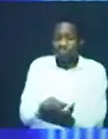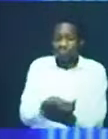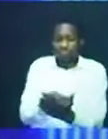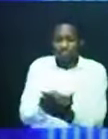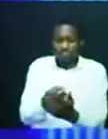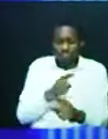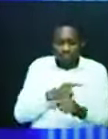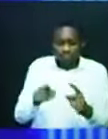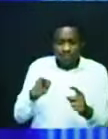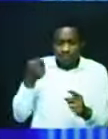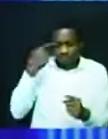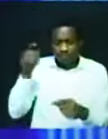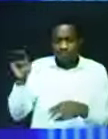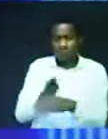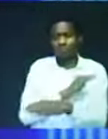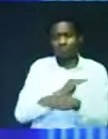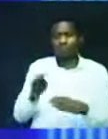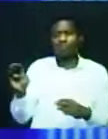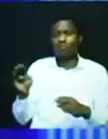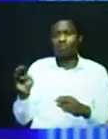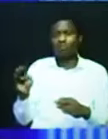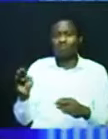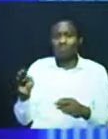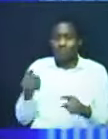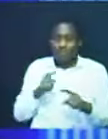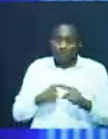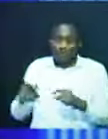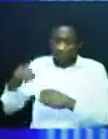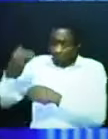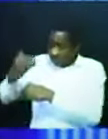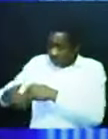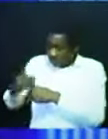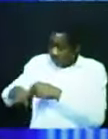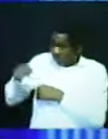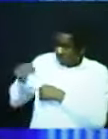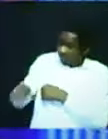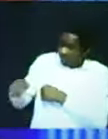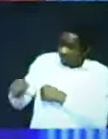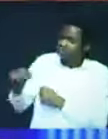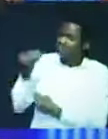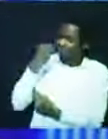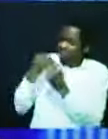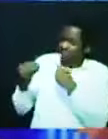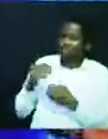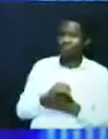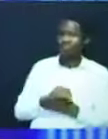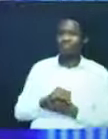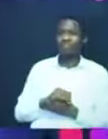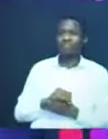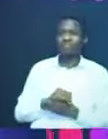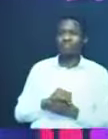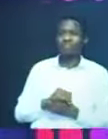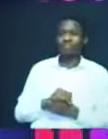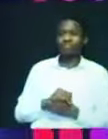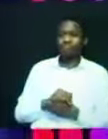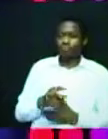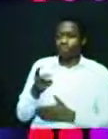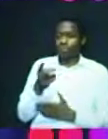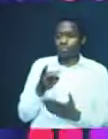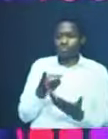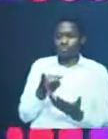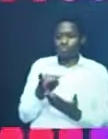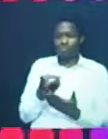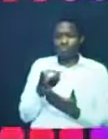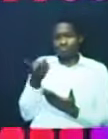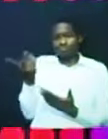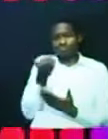business. You eat the bread. You see, the two of us are all children of God. Brother,